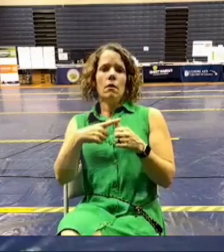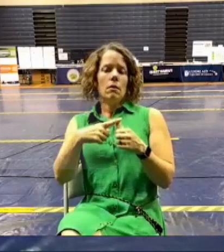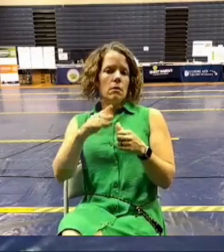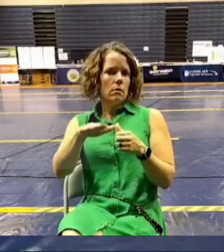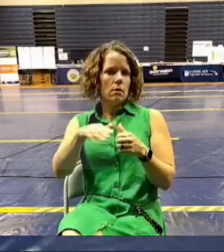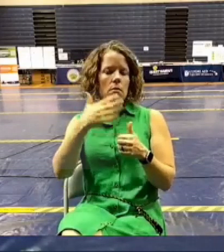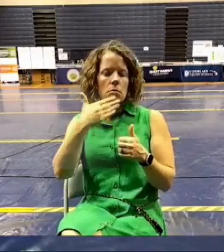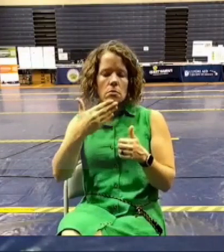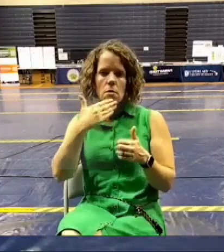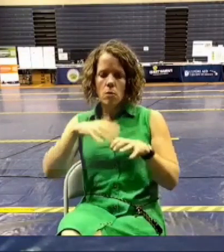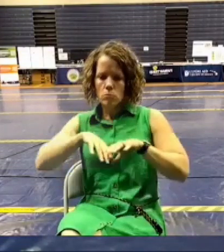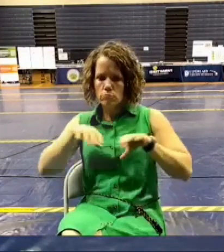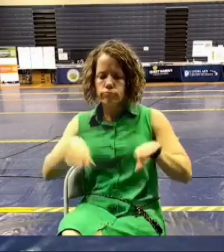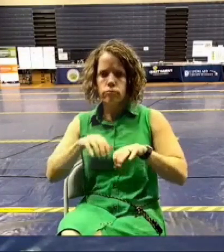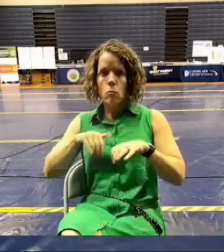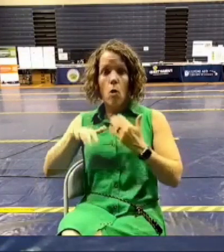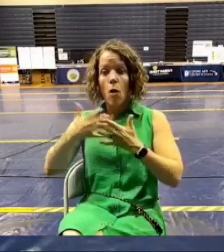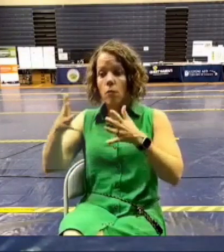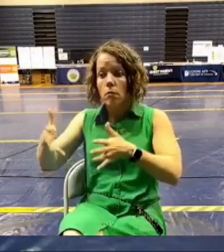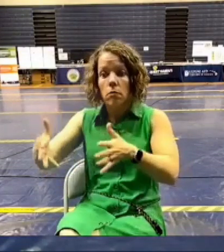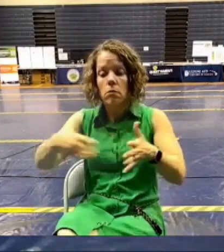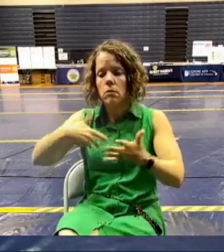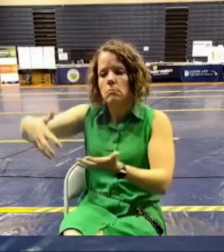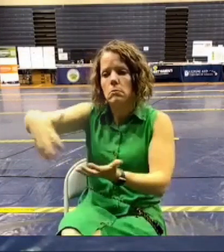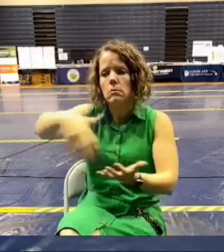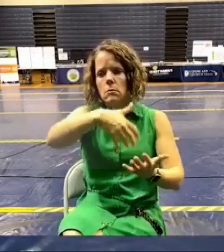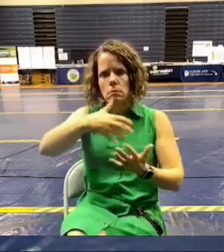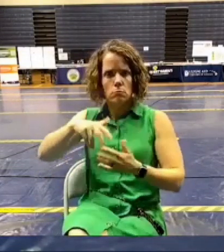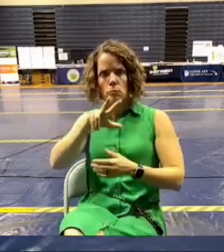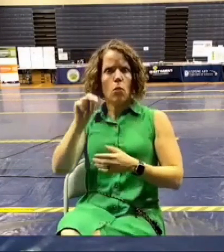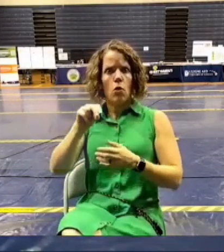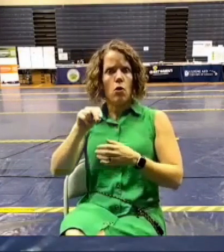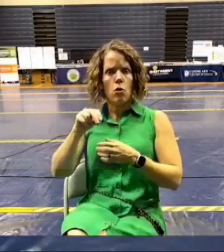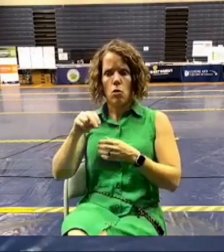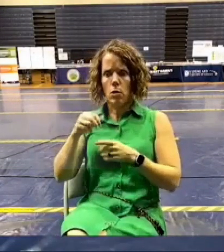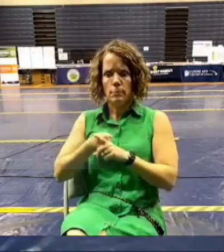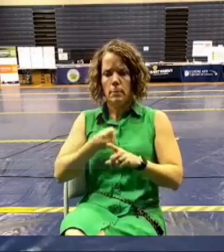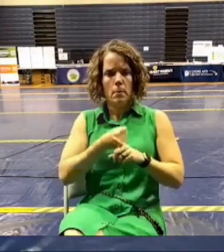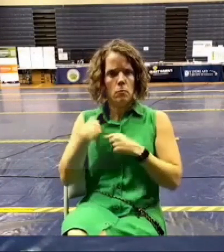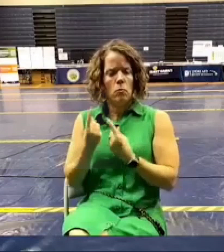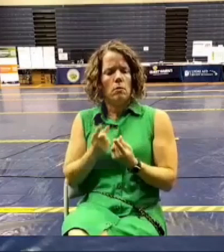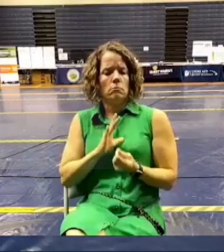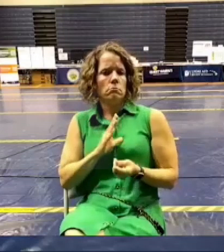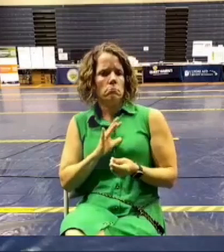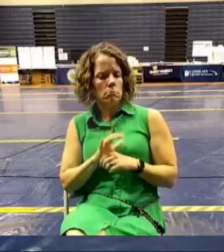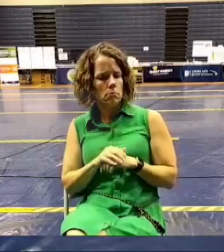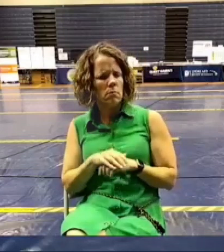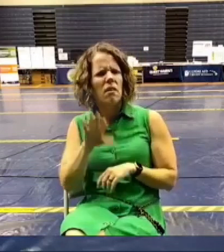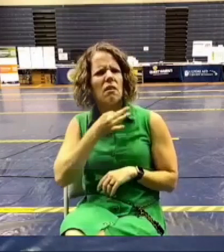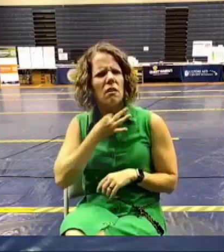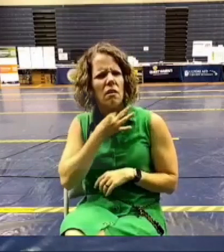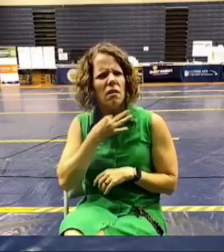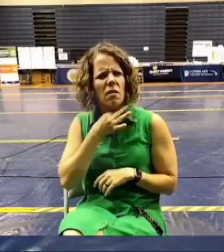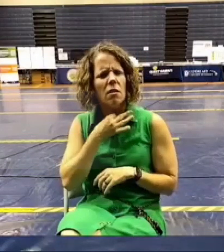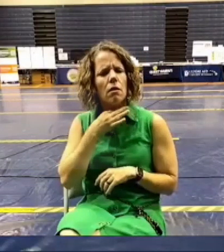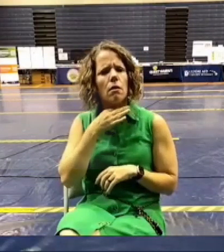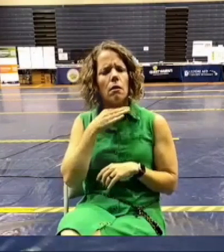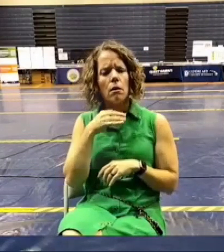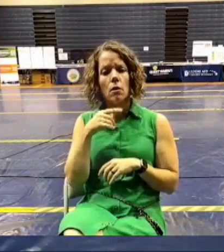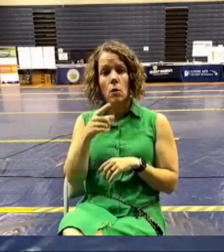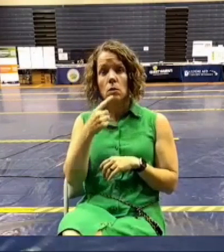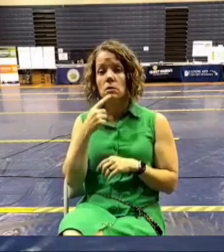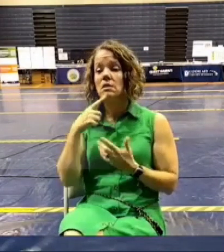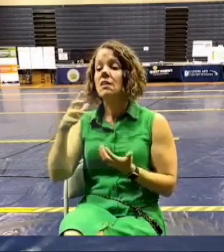grateful for all the work that your group is doing. But after the removal, you're saying that you're going to